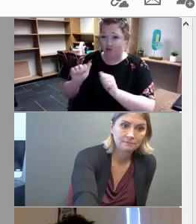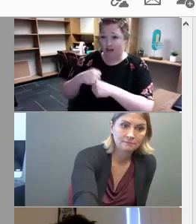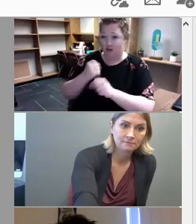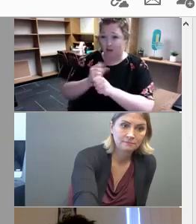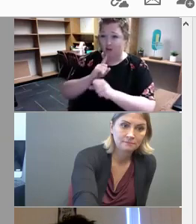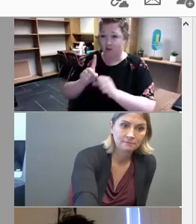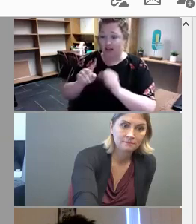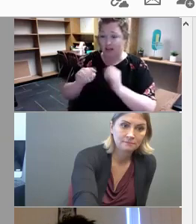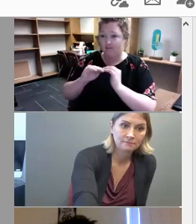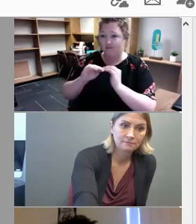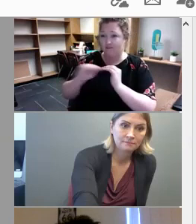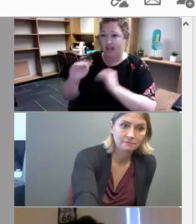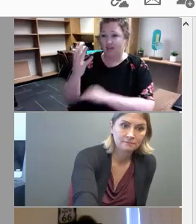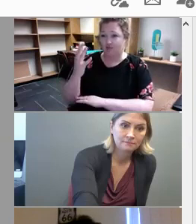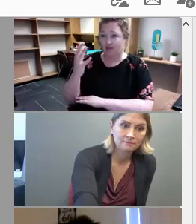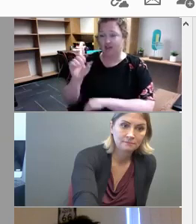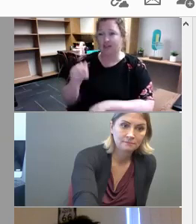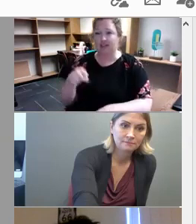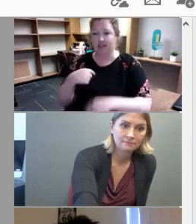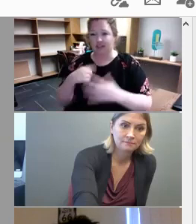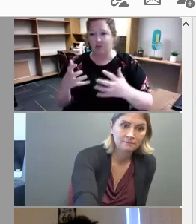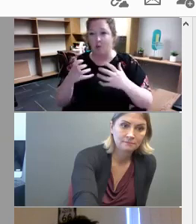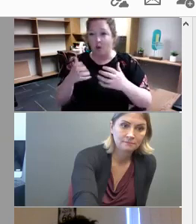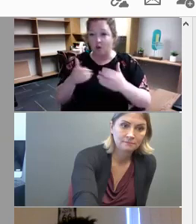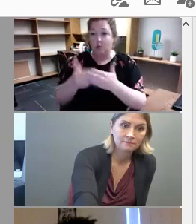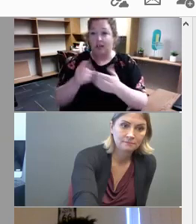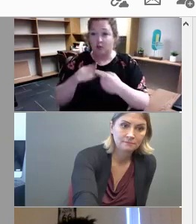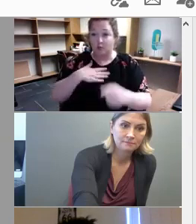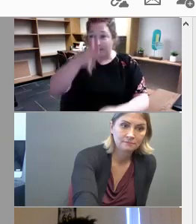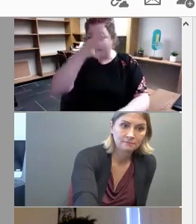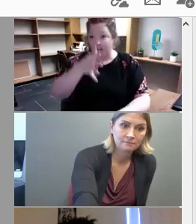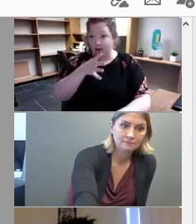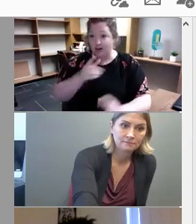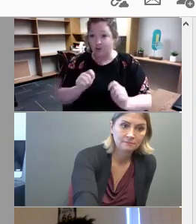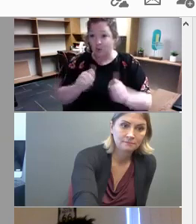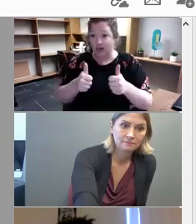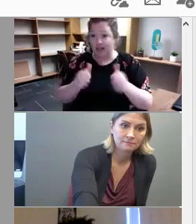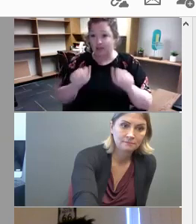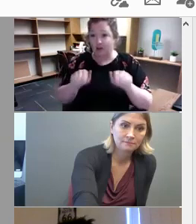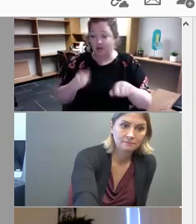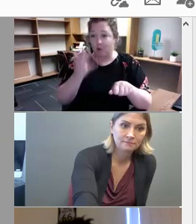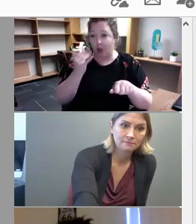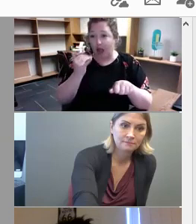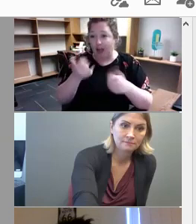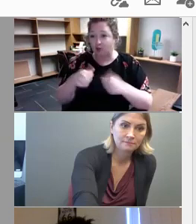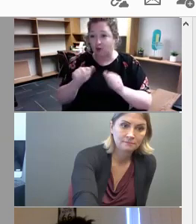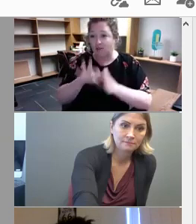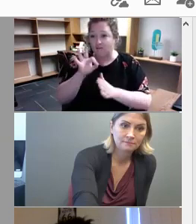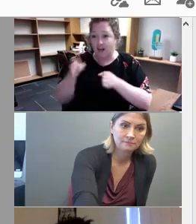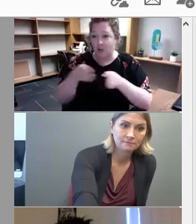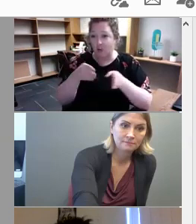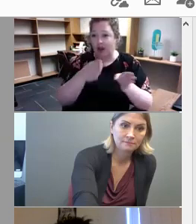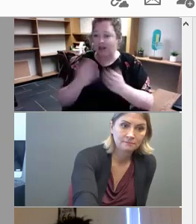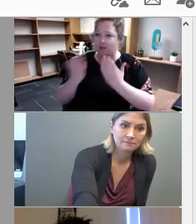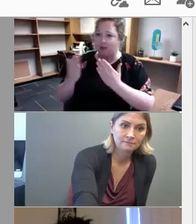to get to my parent as quickly as possible because find basically tries to find the parent. I might be getting a little ahead of myself,